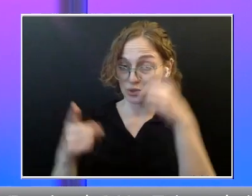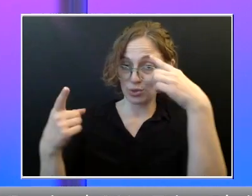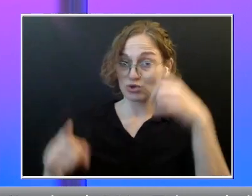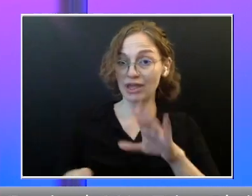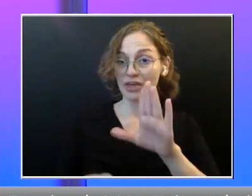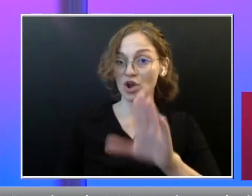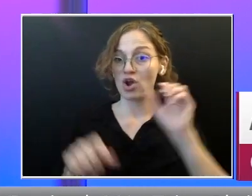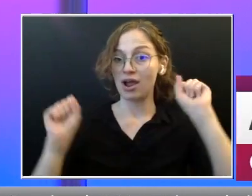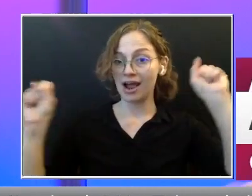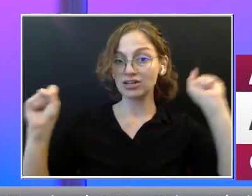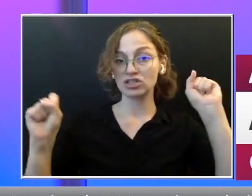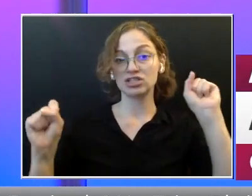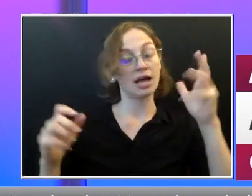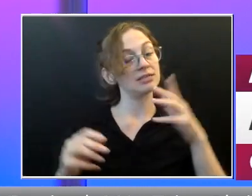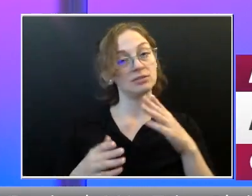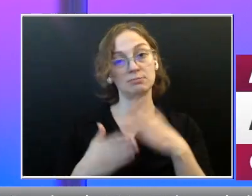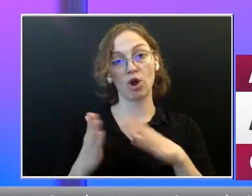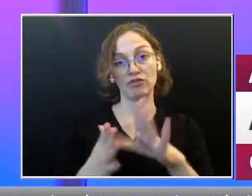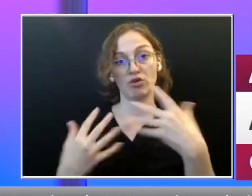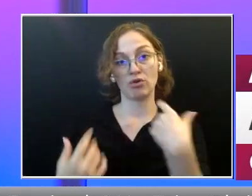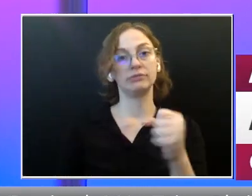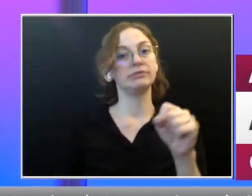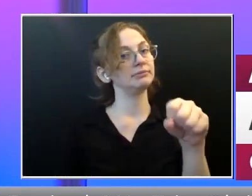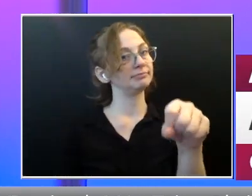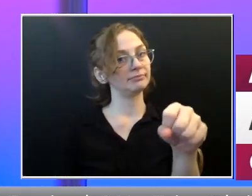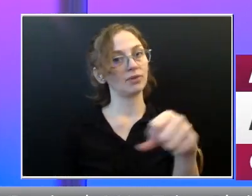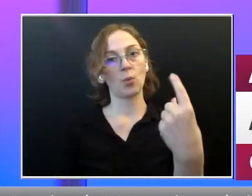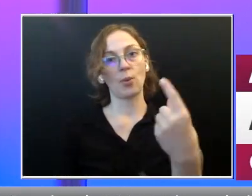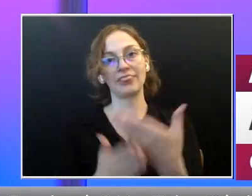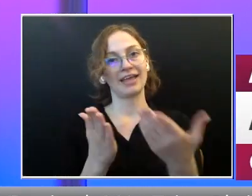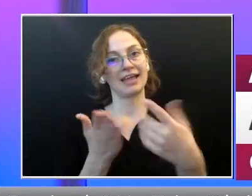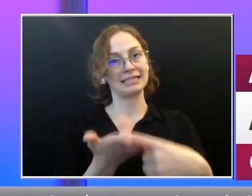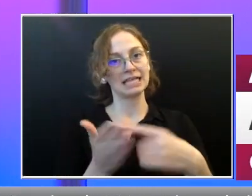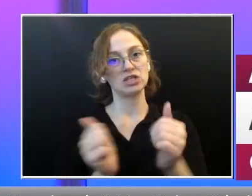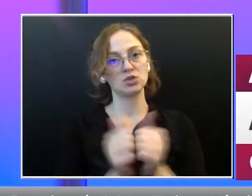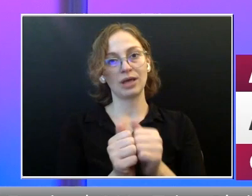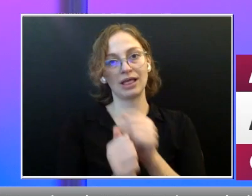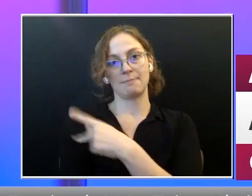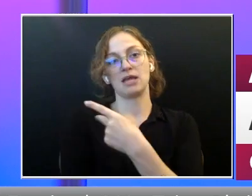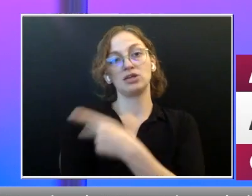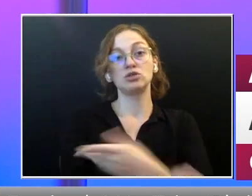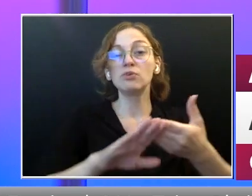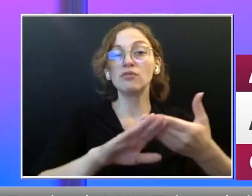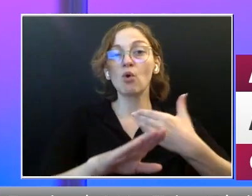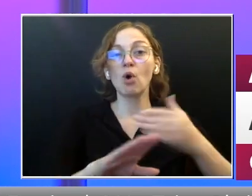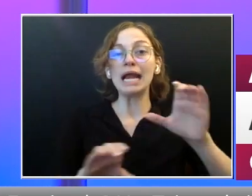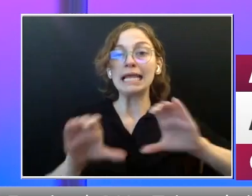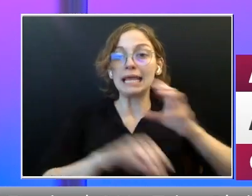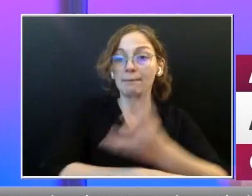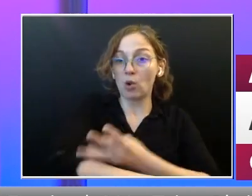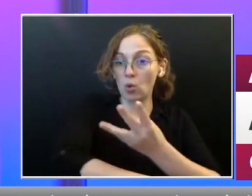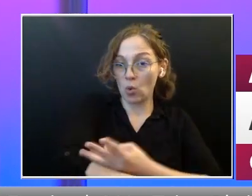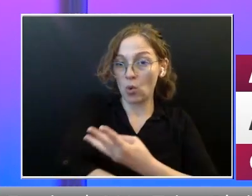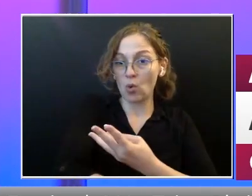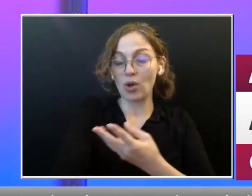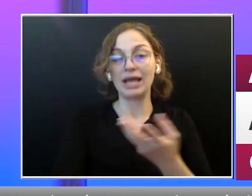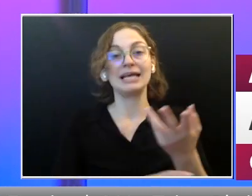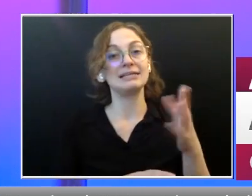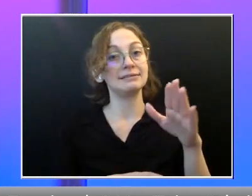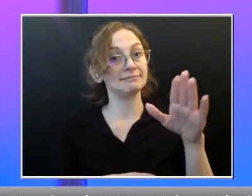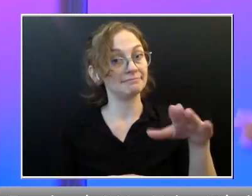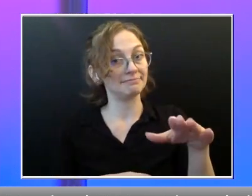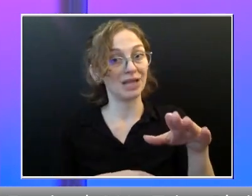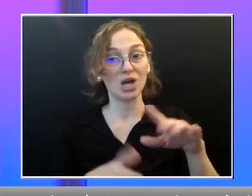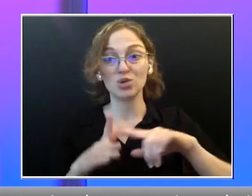talk to patients before they start chemotherapy or have surgeries, you know, you're going to start here and this is going to take you down. So whatever you can